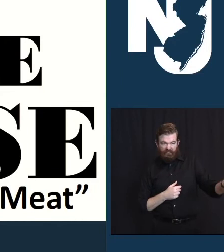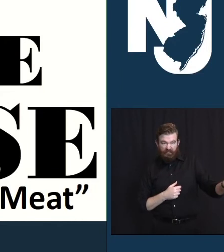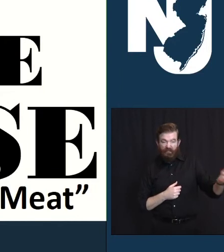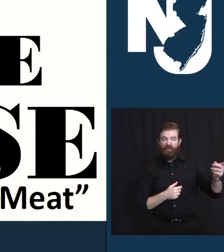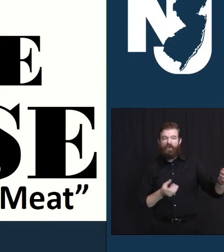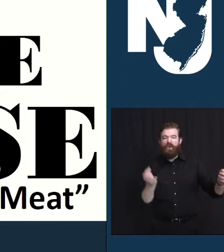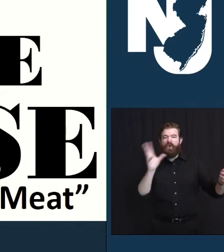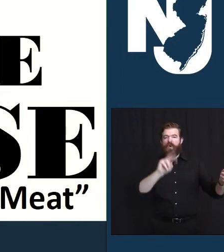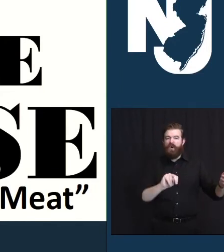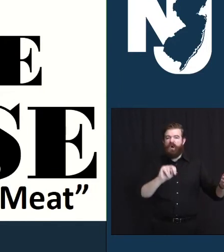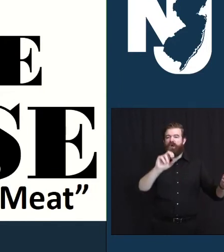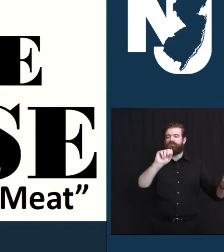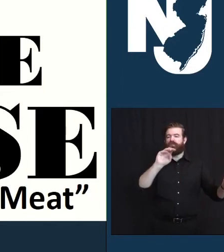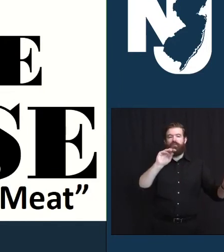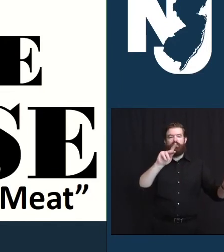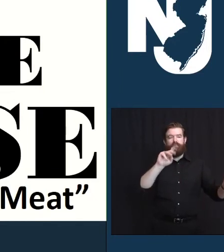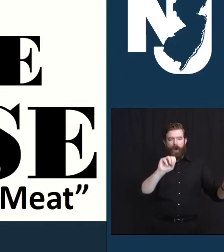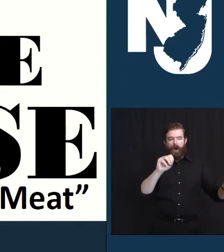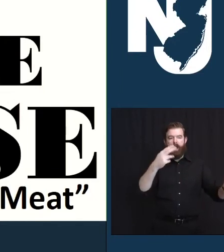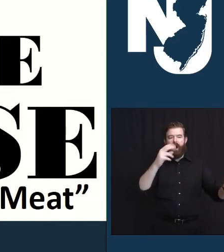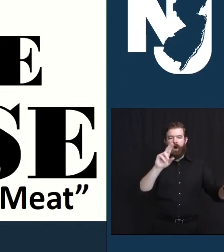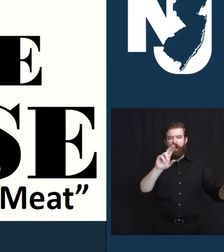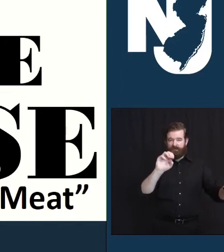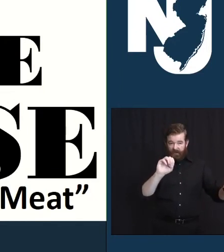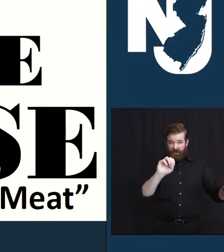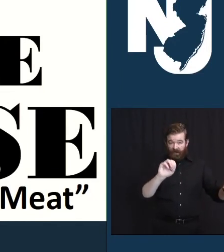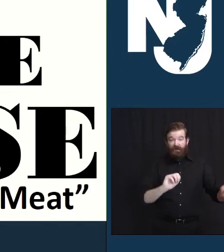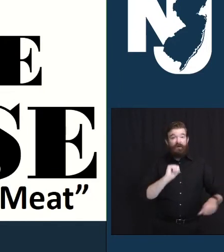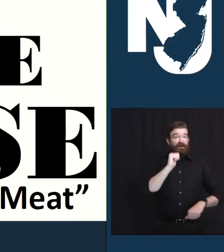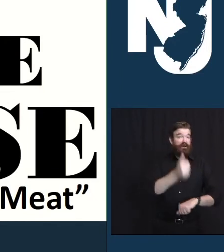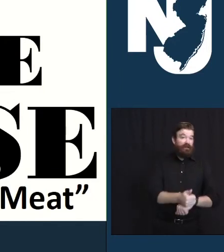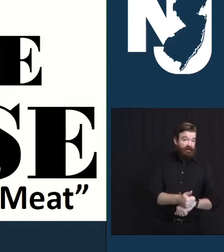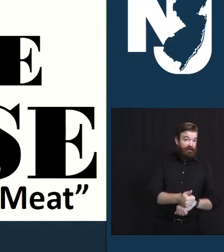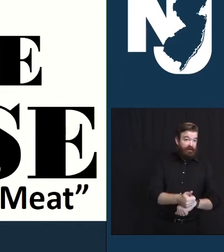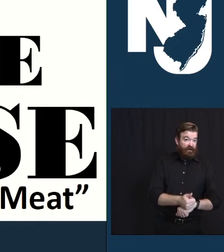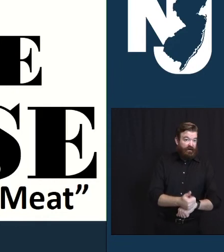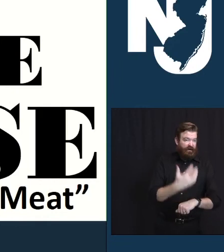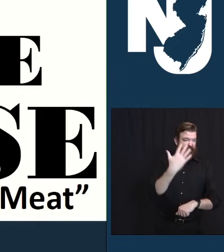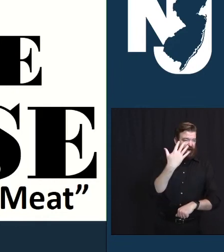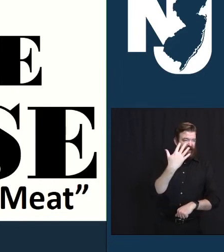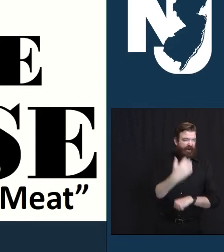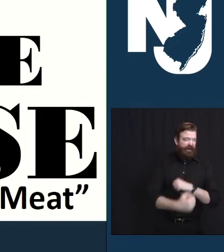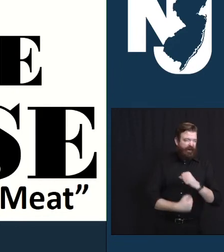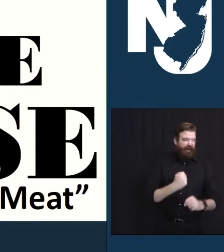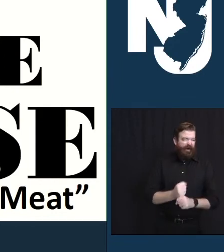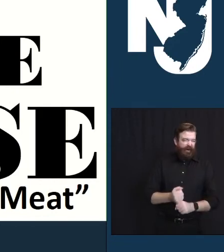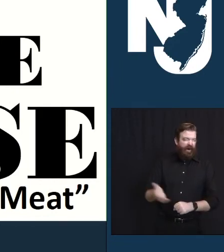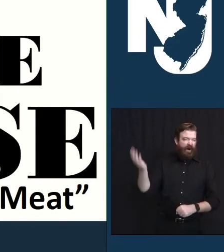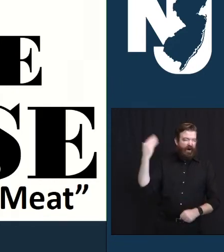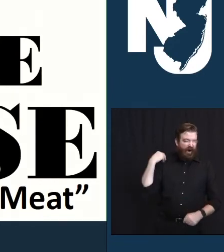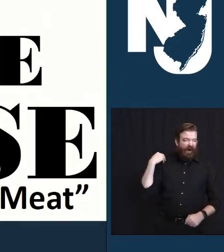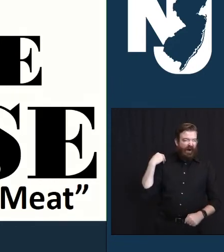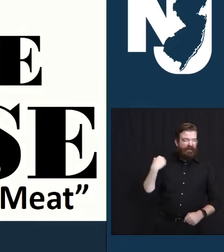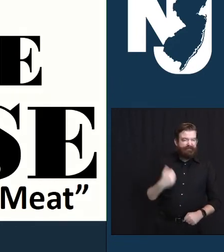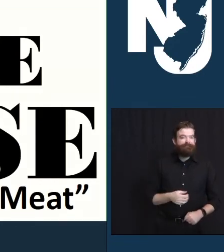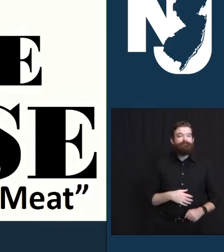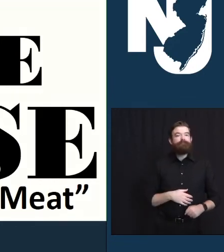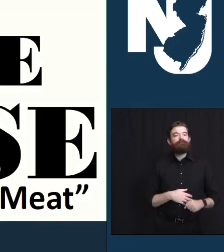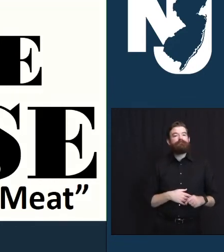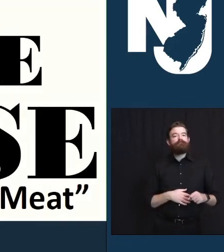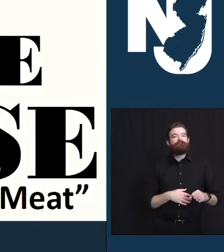Front Street. Across its 5-year lifespan, 1911 Smokehouse has emerged not only as a favorite lunch spot for